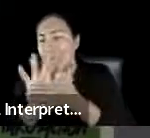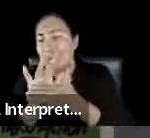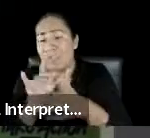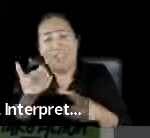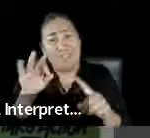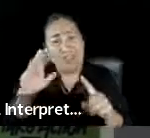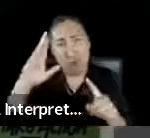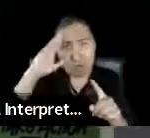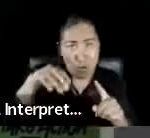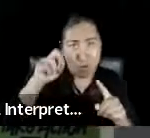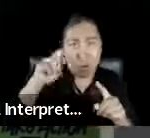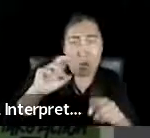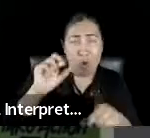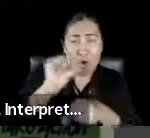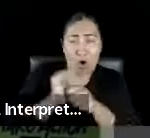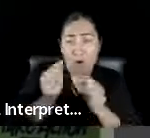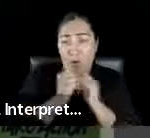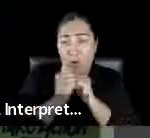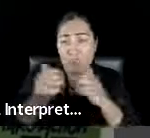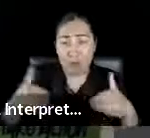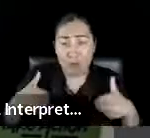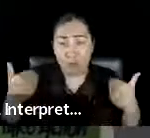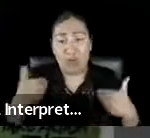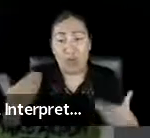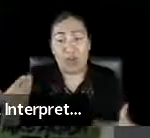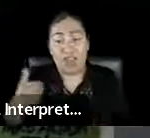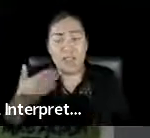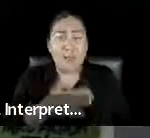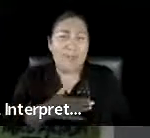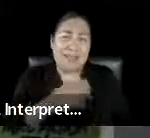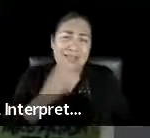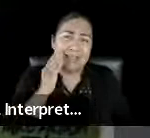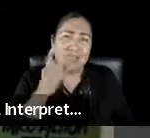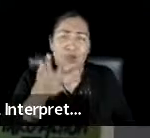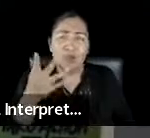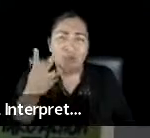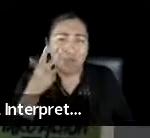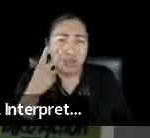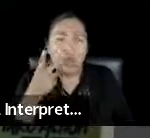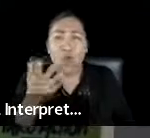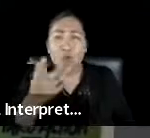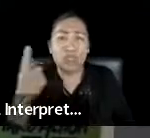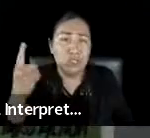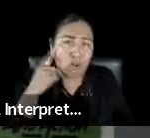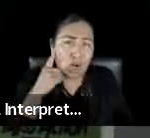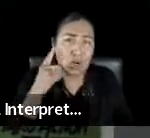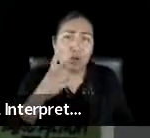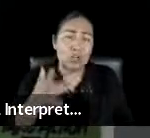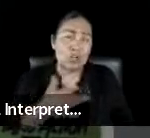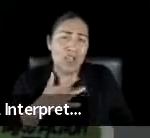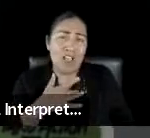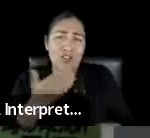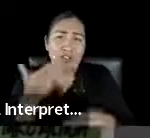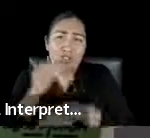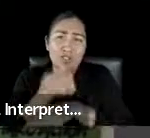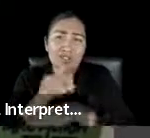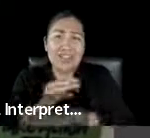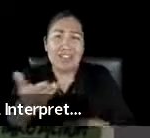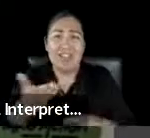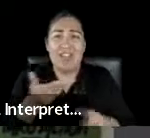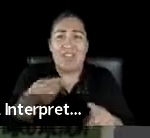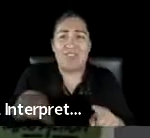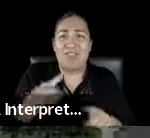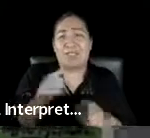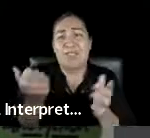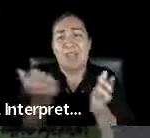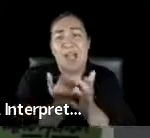know or work with youth or have youth, please tell them about what you saw, what you heard, what you felt tonight, and invite them to help